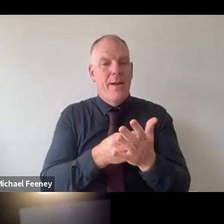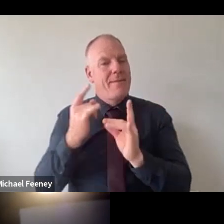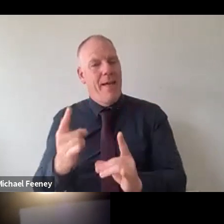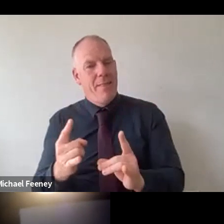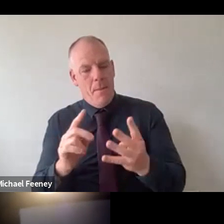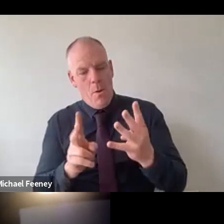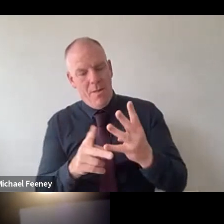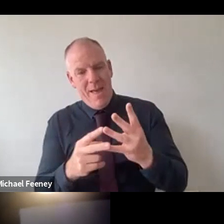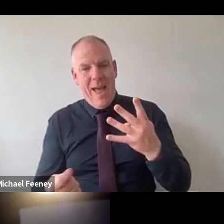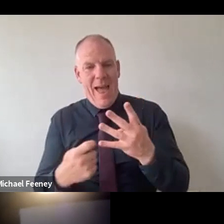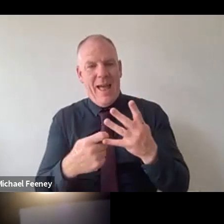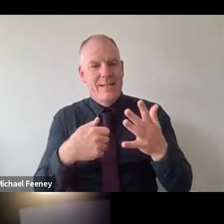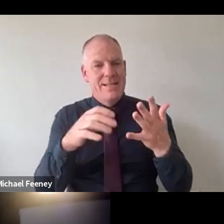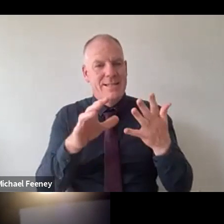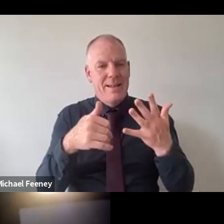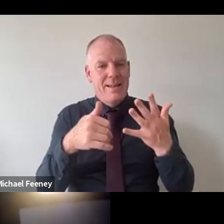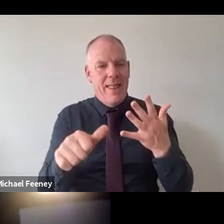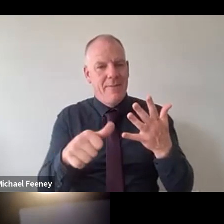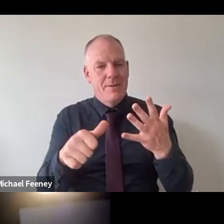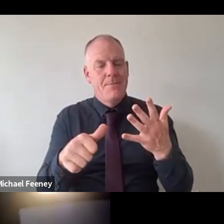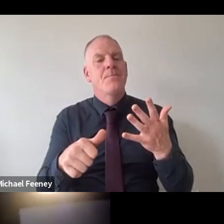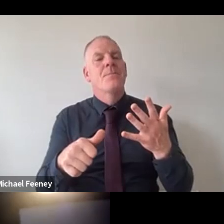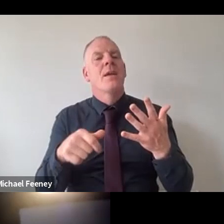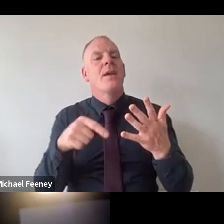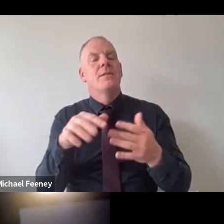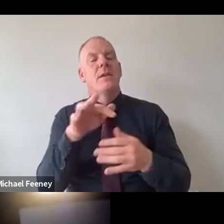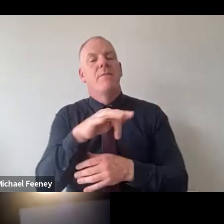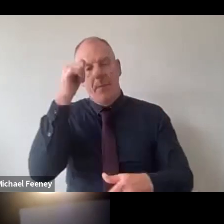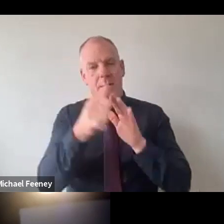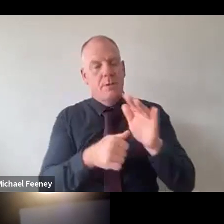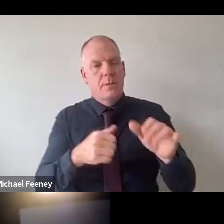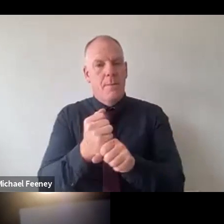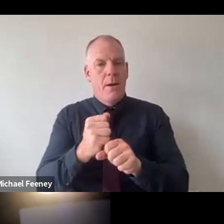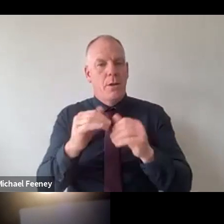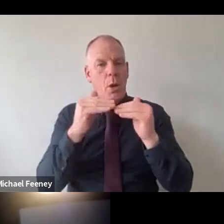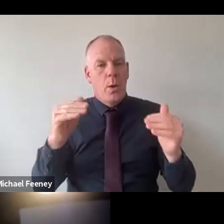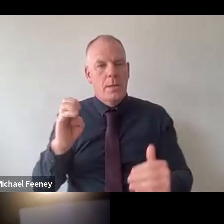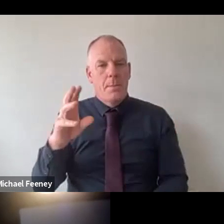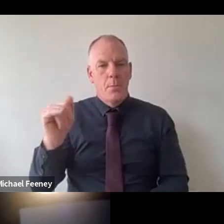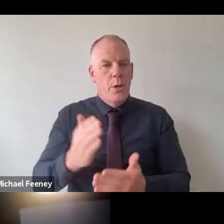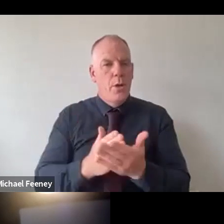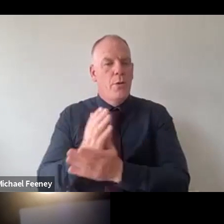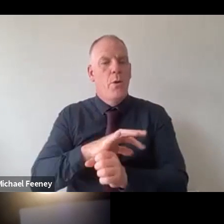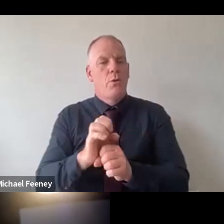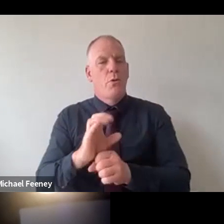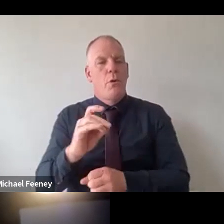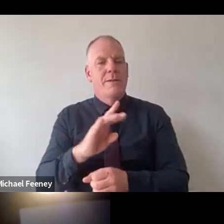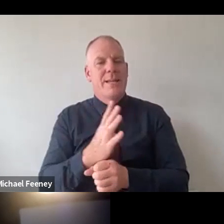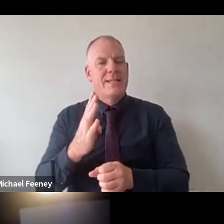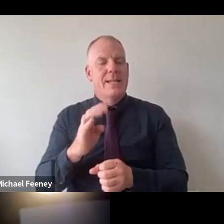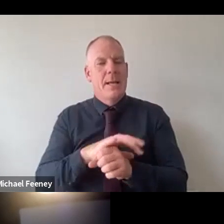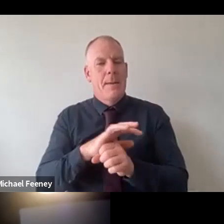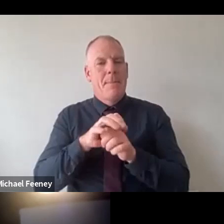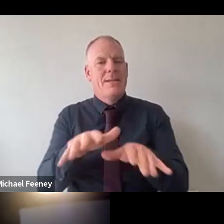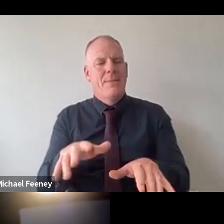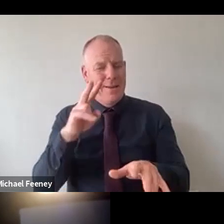two grounds originates from the experiences of equality bodies during the COVID-19 pandemic, where they saw that these